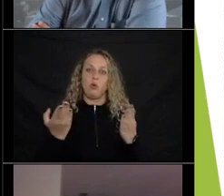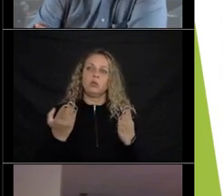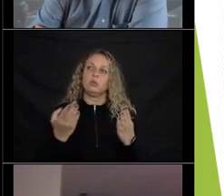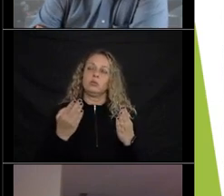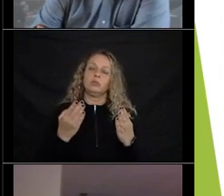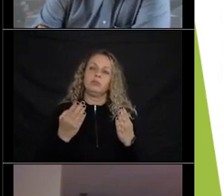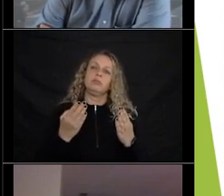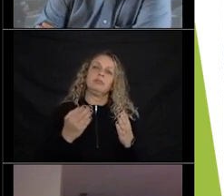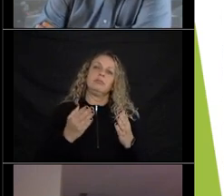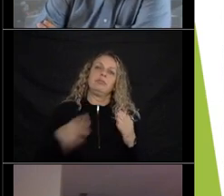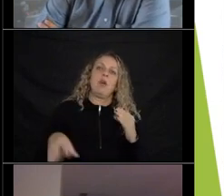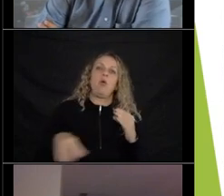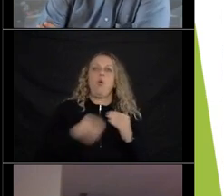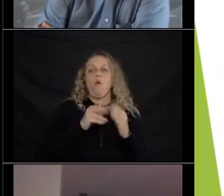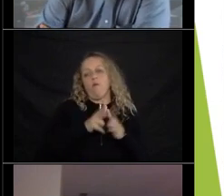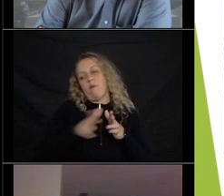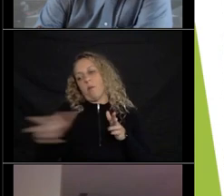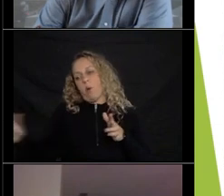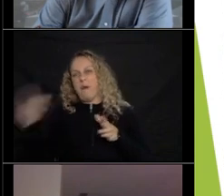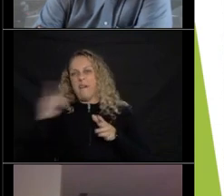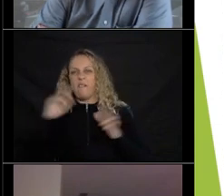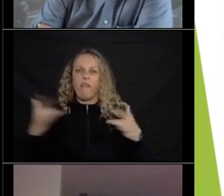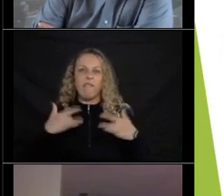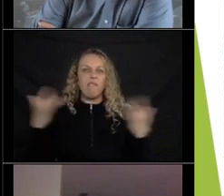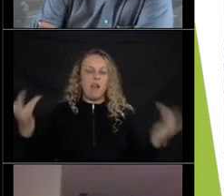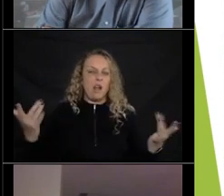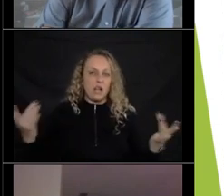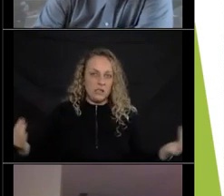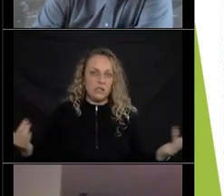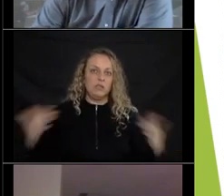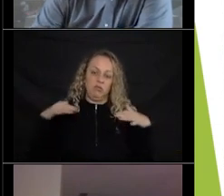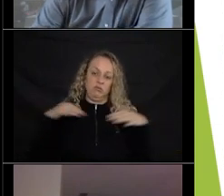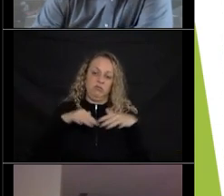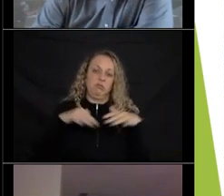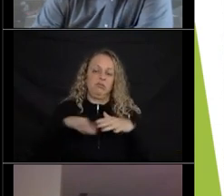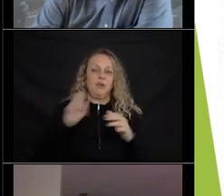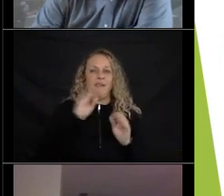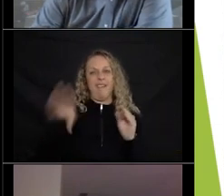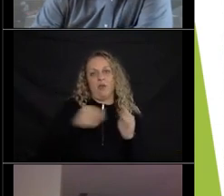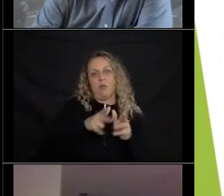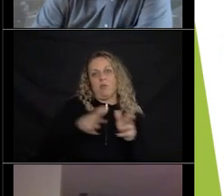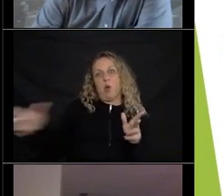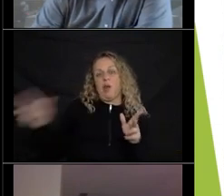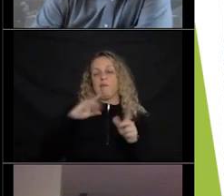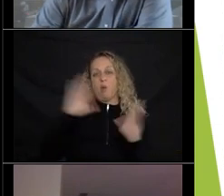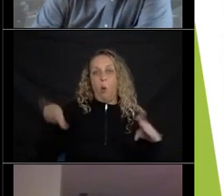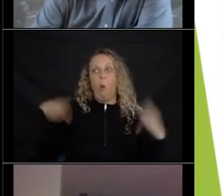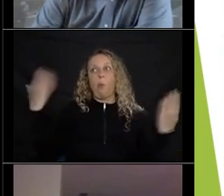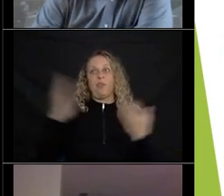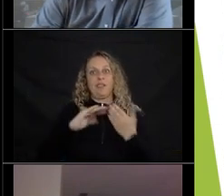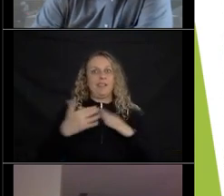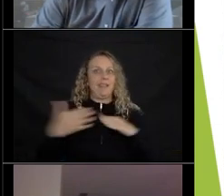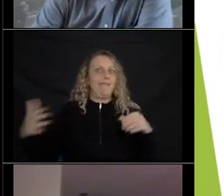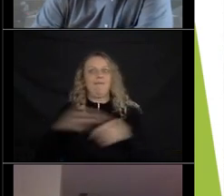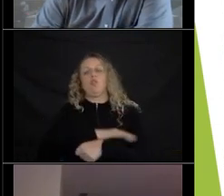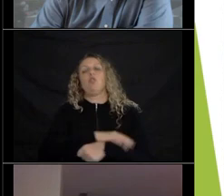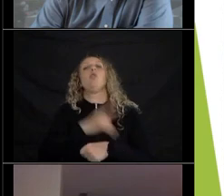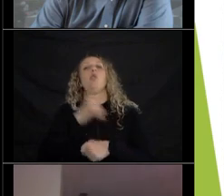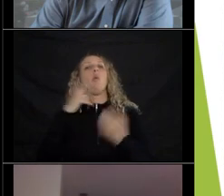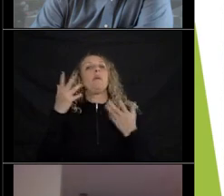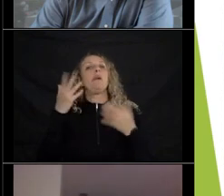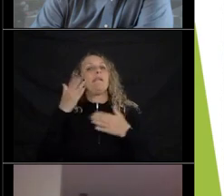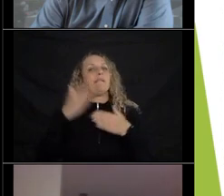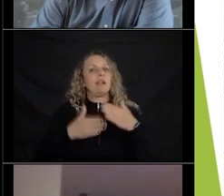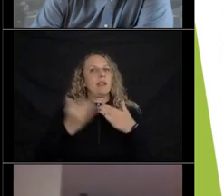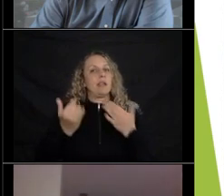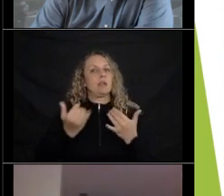parking for events or anything if you open up the city in full. So that's being finished up this week,